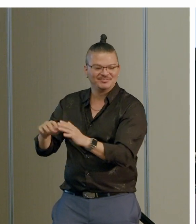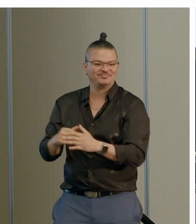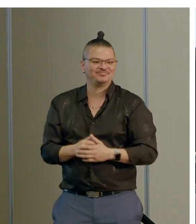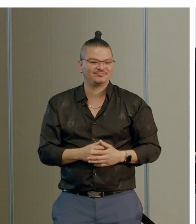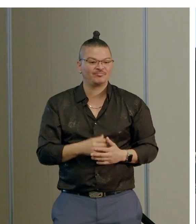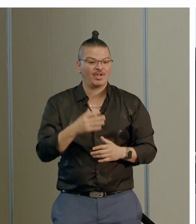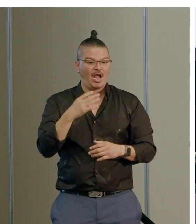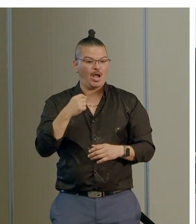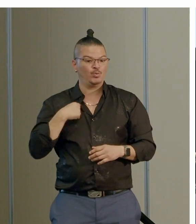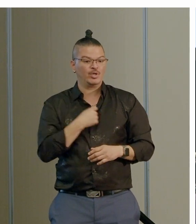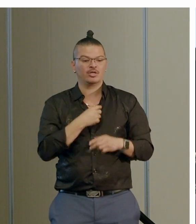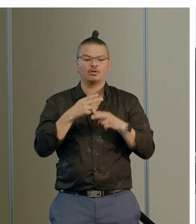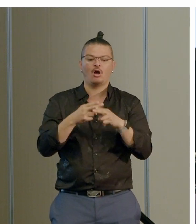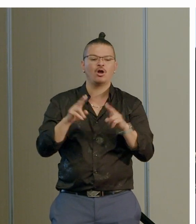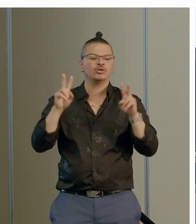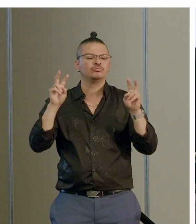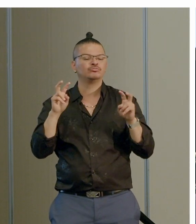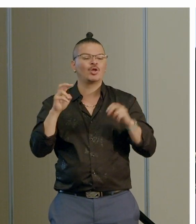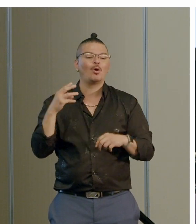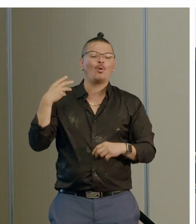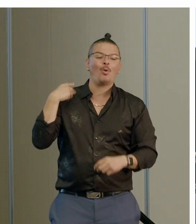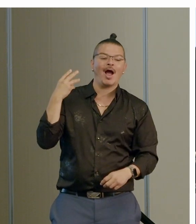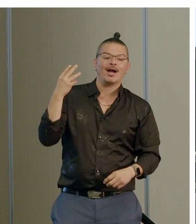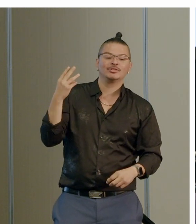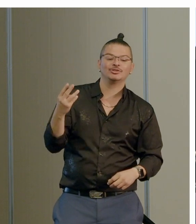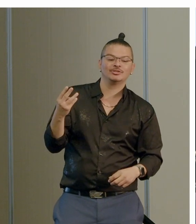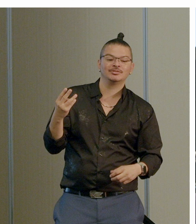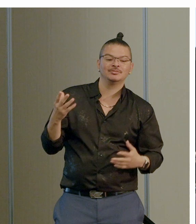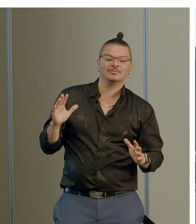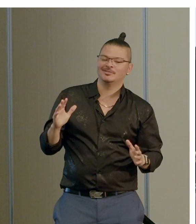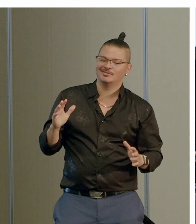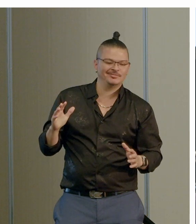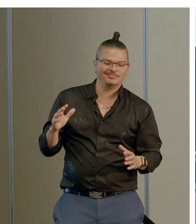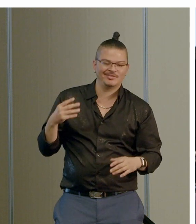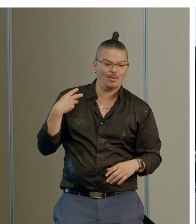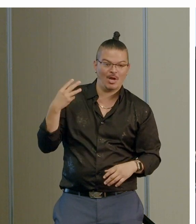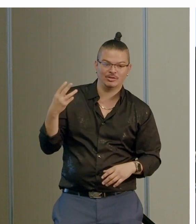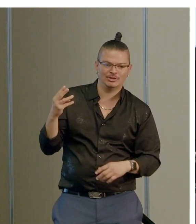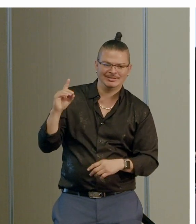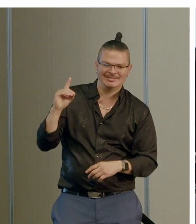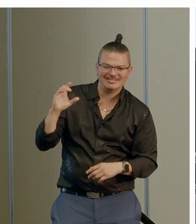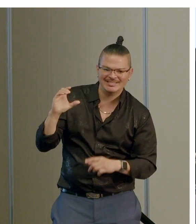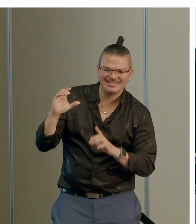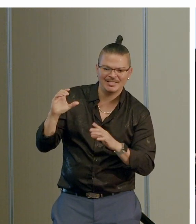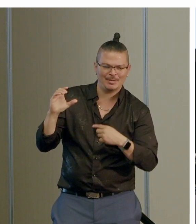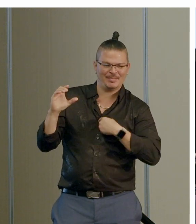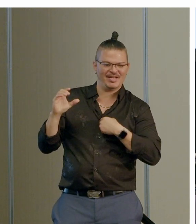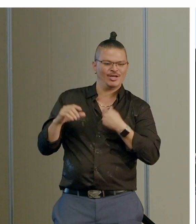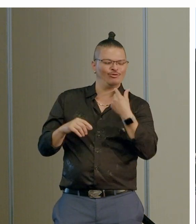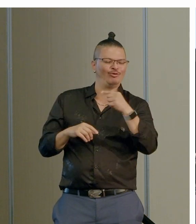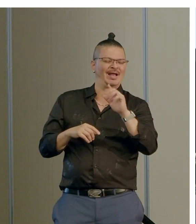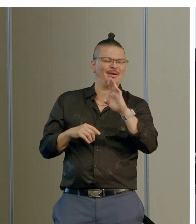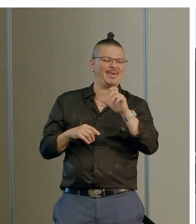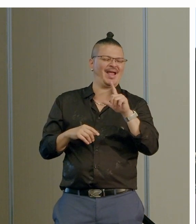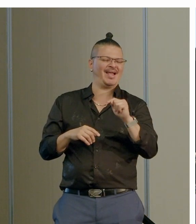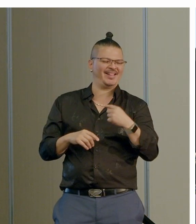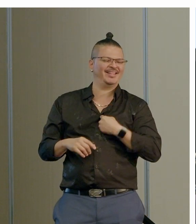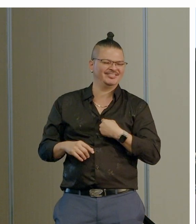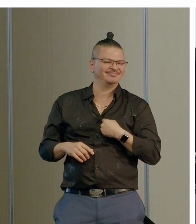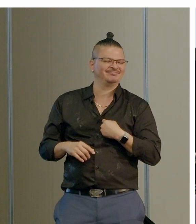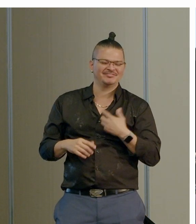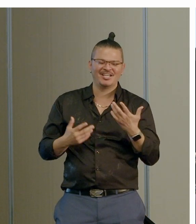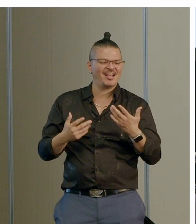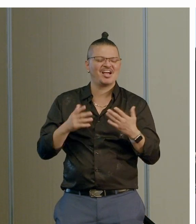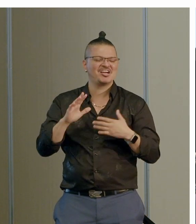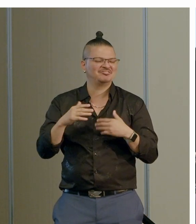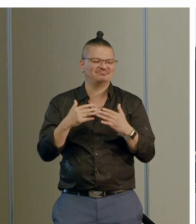this Washington, even though NASA headquarters is in Washington, D.C., we're in Greenbelt. And that is